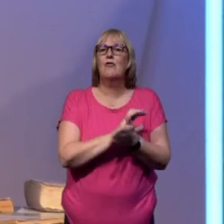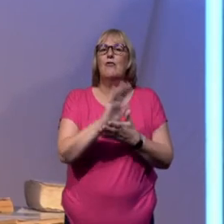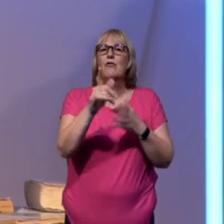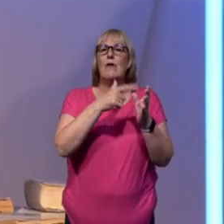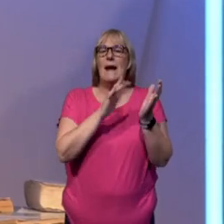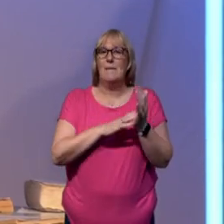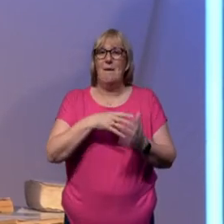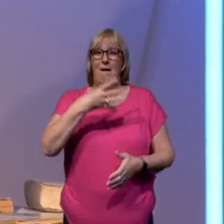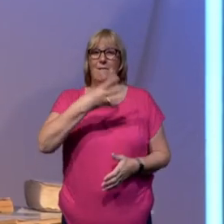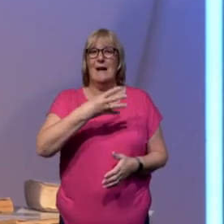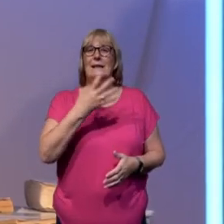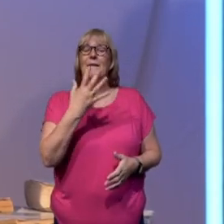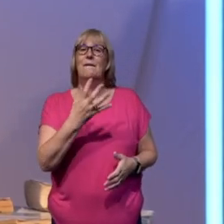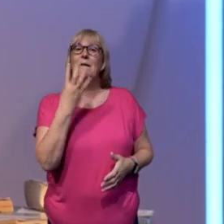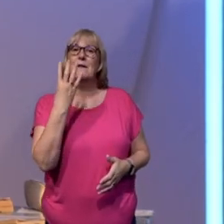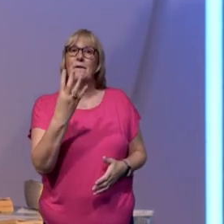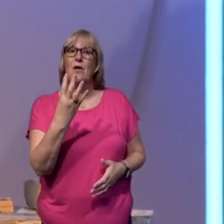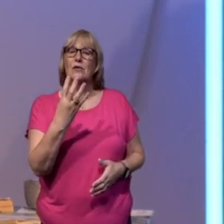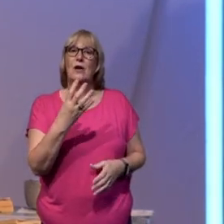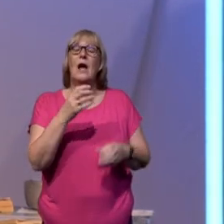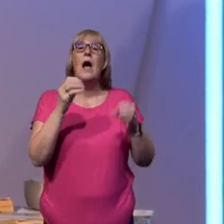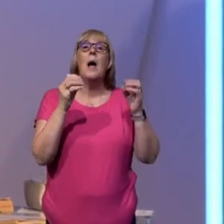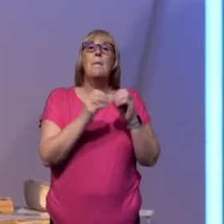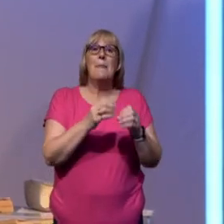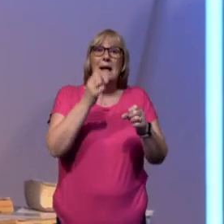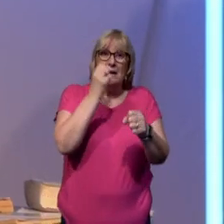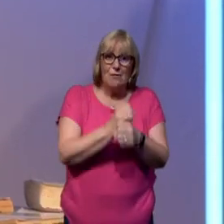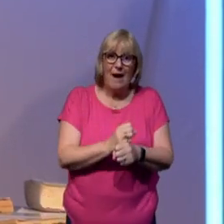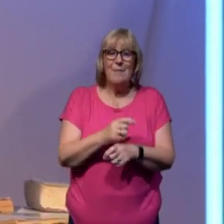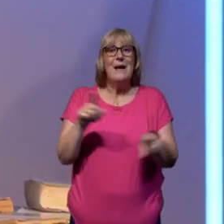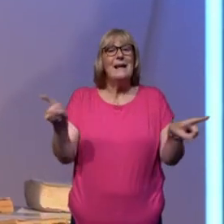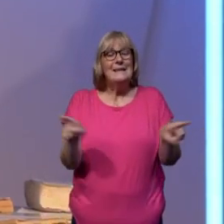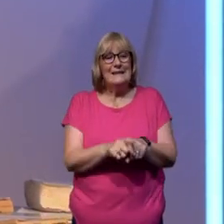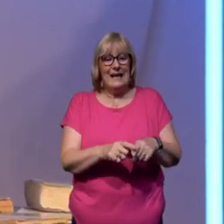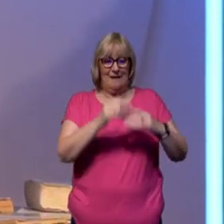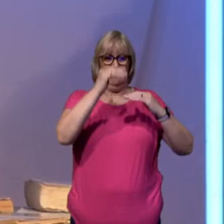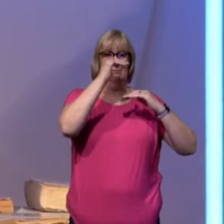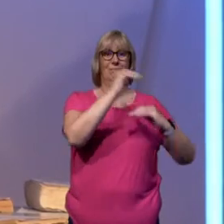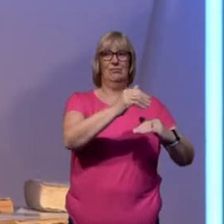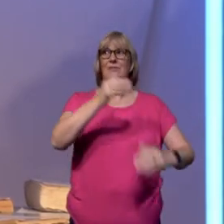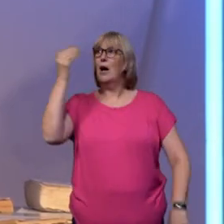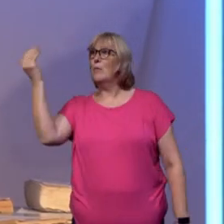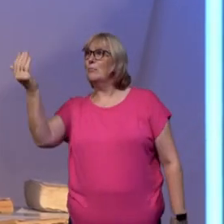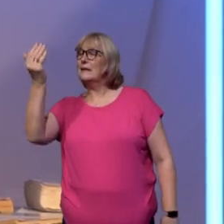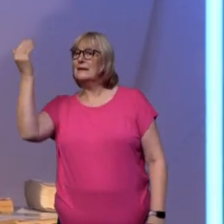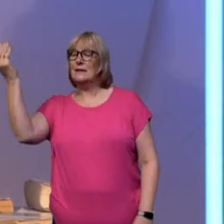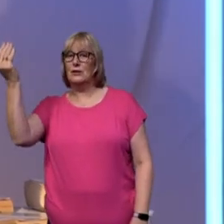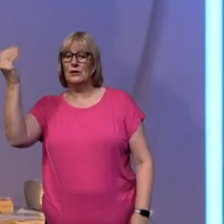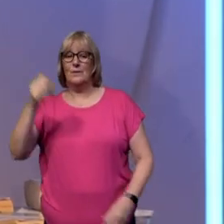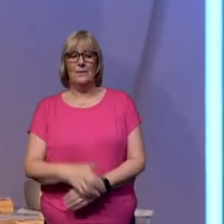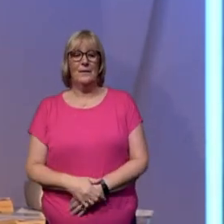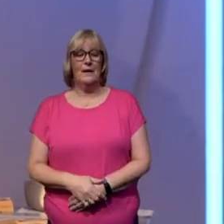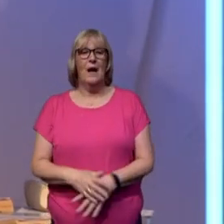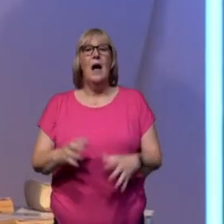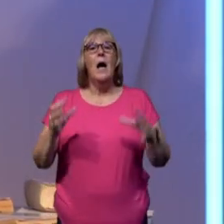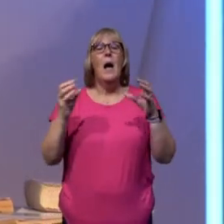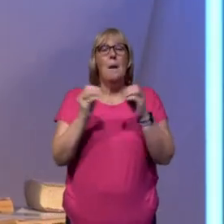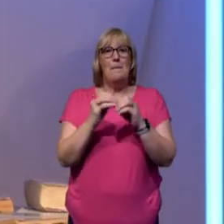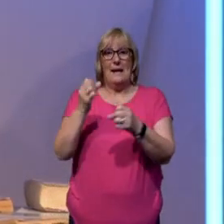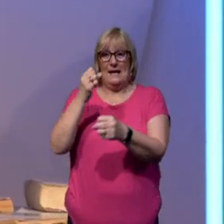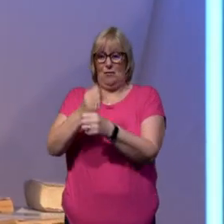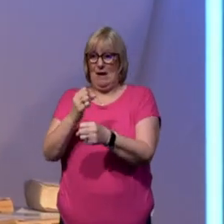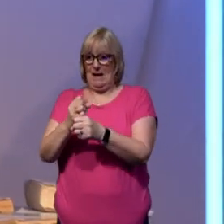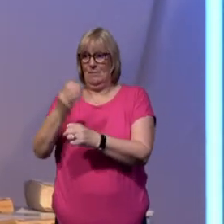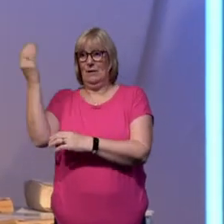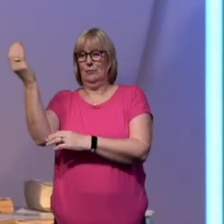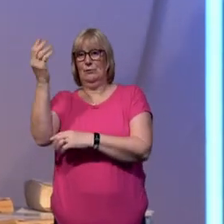1954, he preached this passage to the leaders. So you've got the whole of Scripture that Billy Graham's going to go to, and he